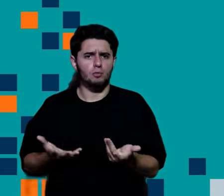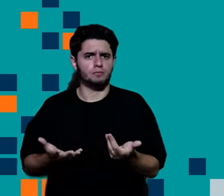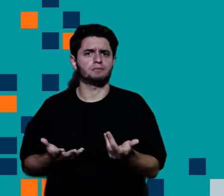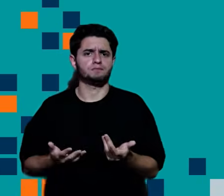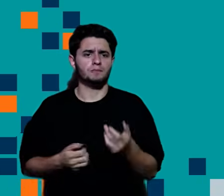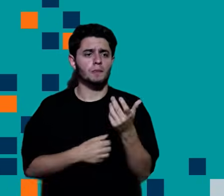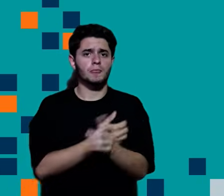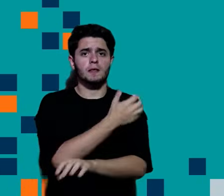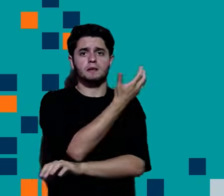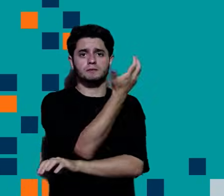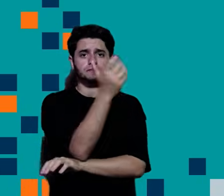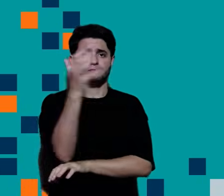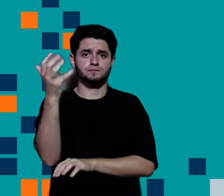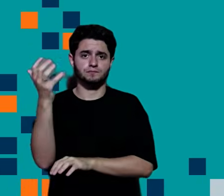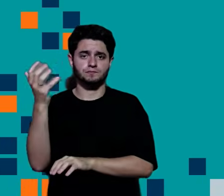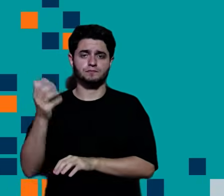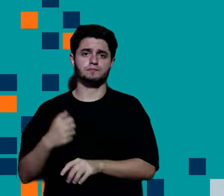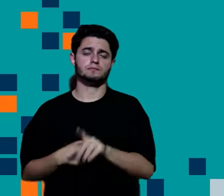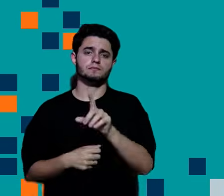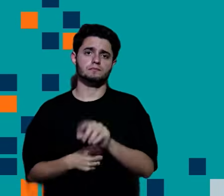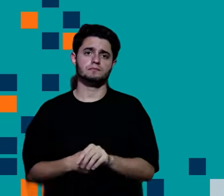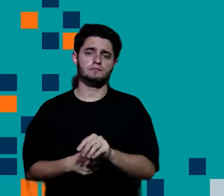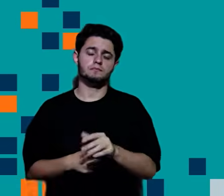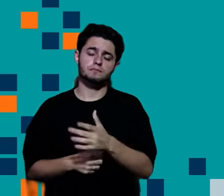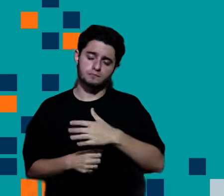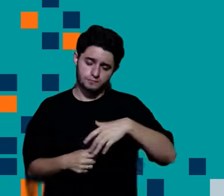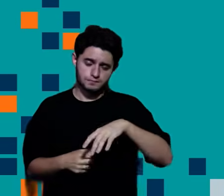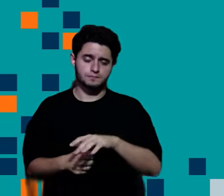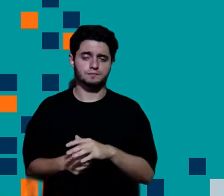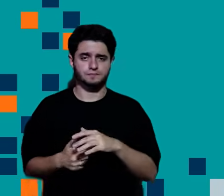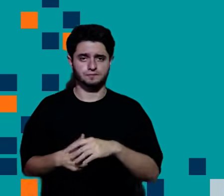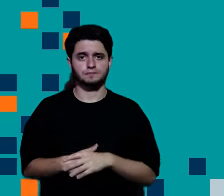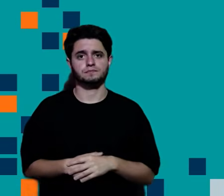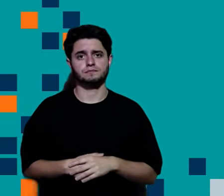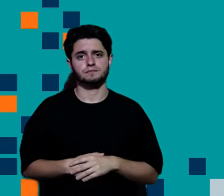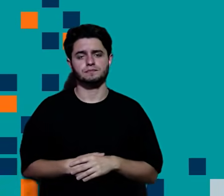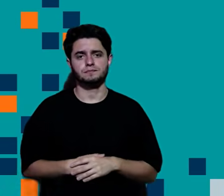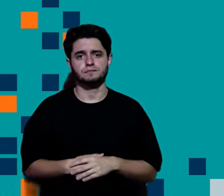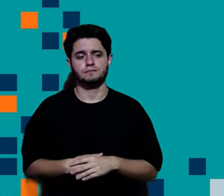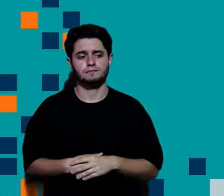environment as an accelerant for our health and well-being.